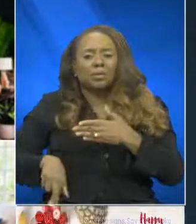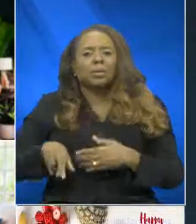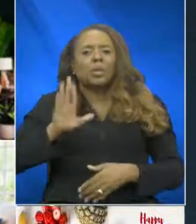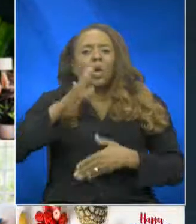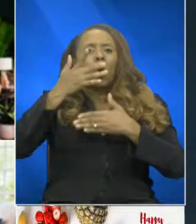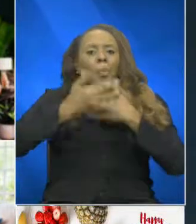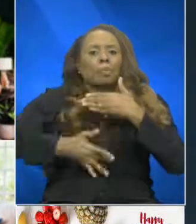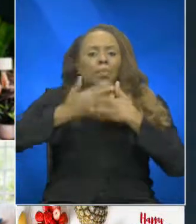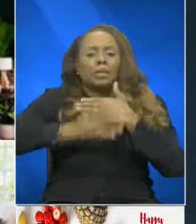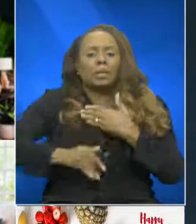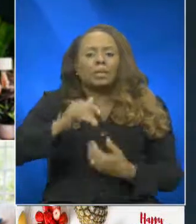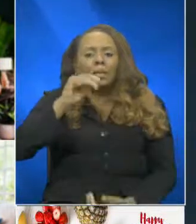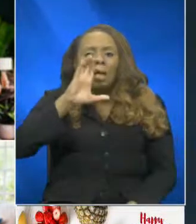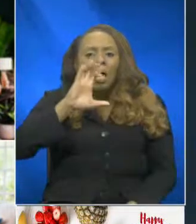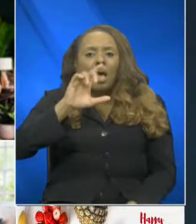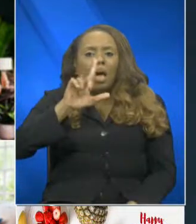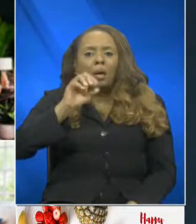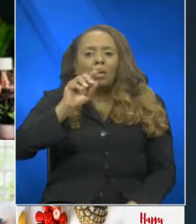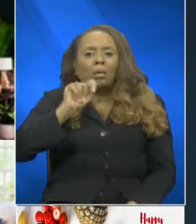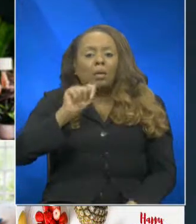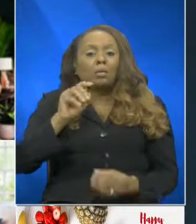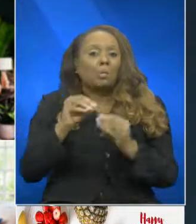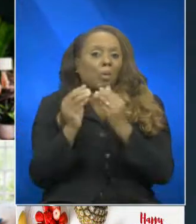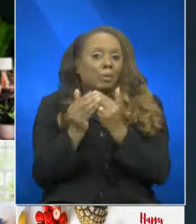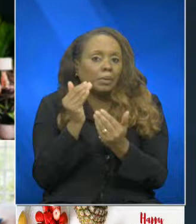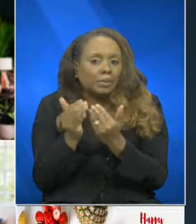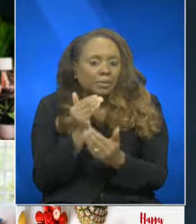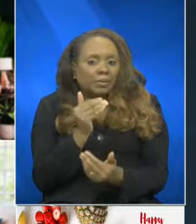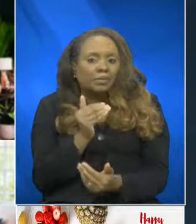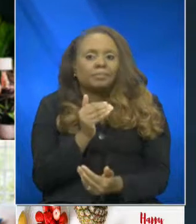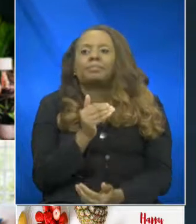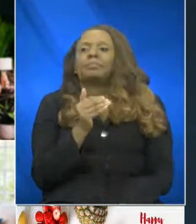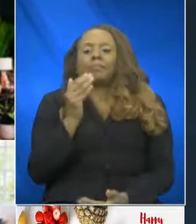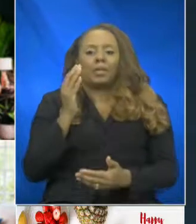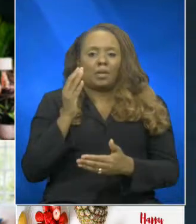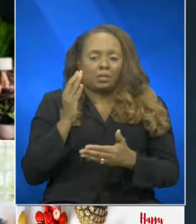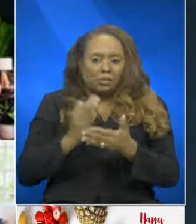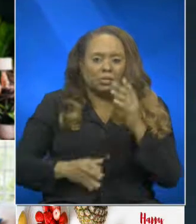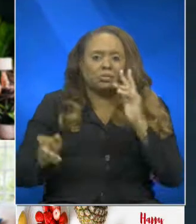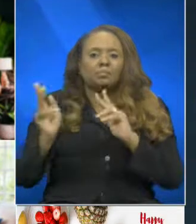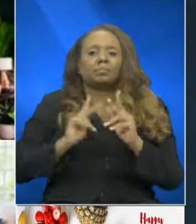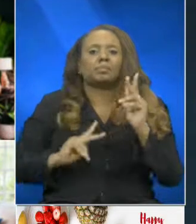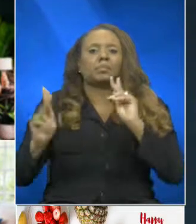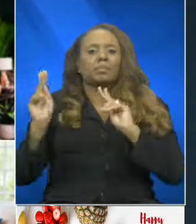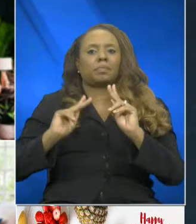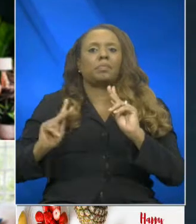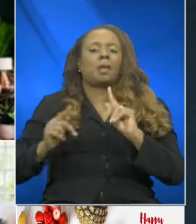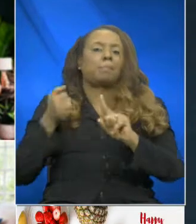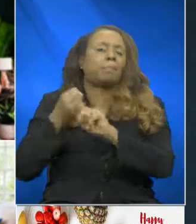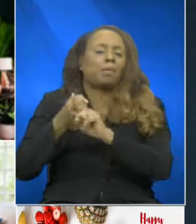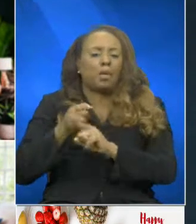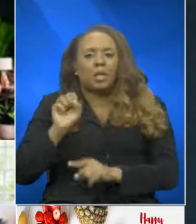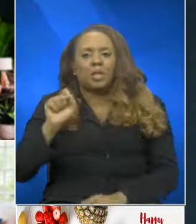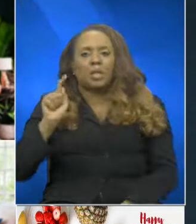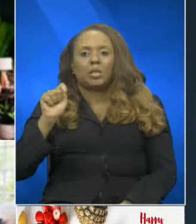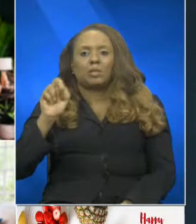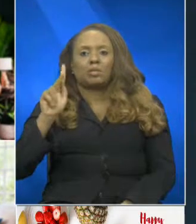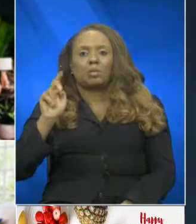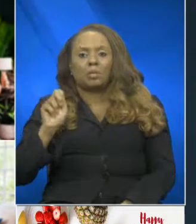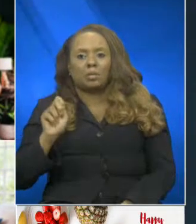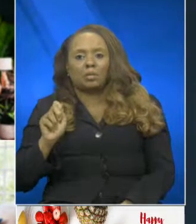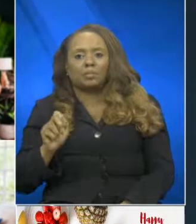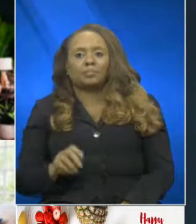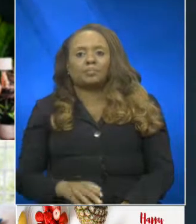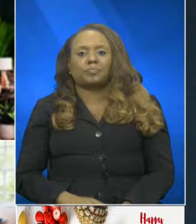risk of patients developing strokes. Now, the other thing, of course, to note is that she was diagnosed with a transient